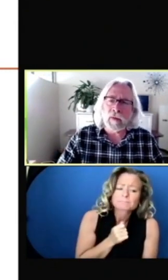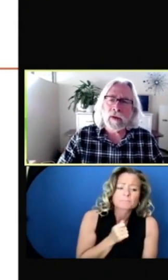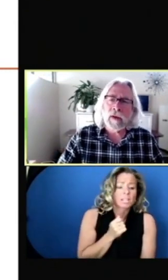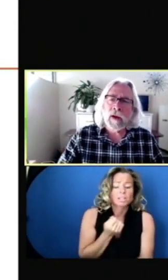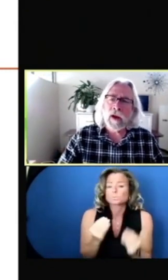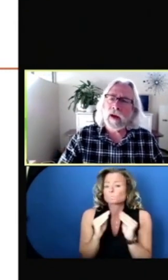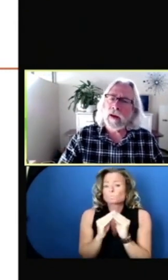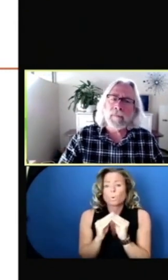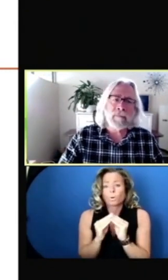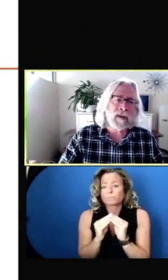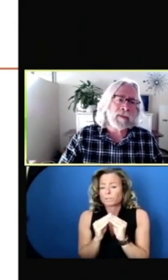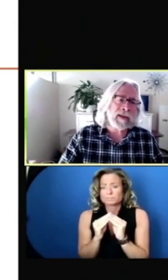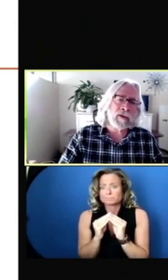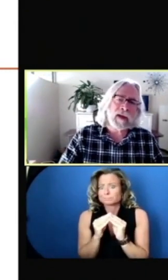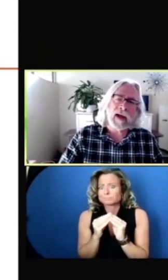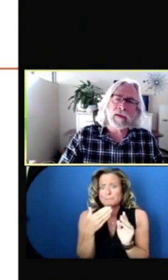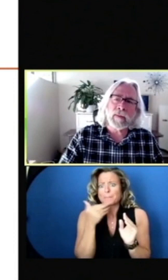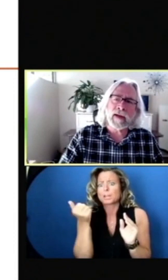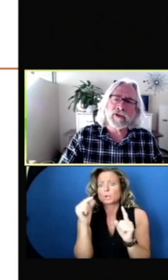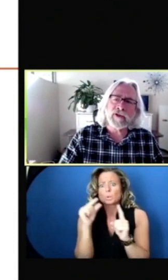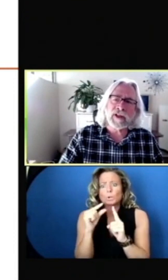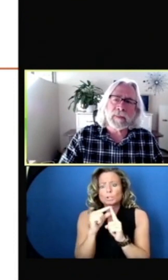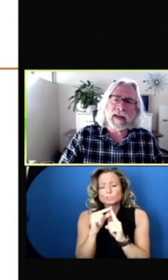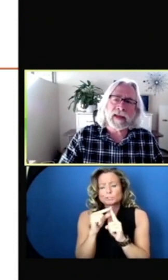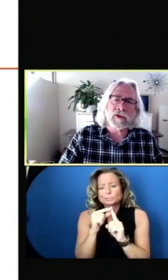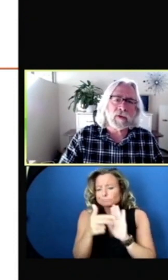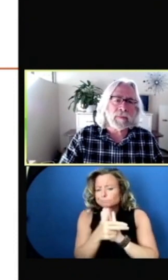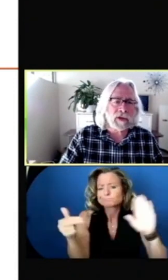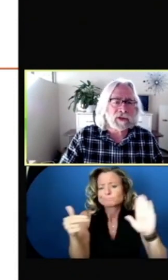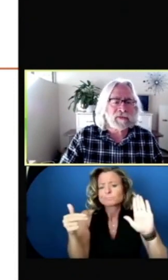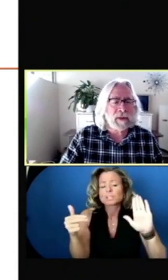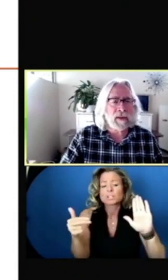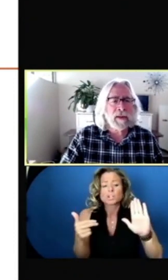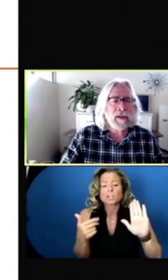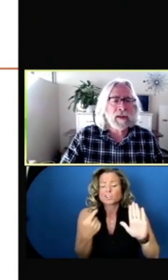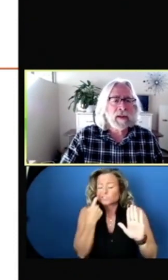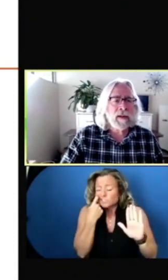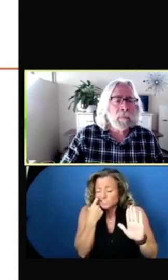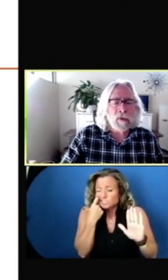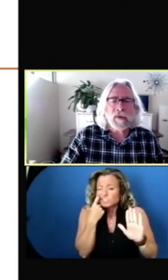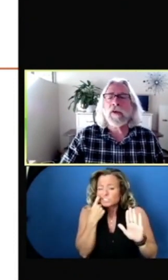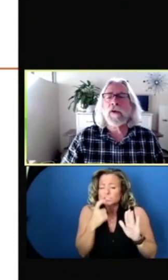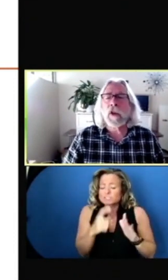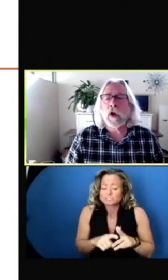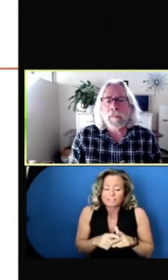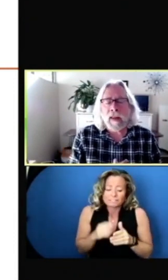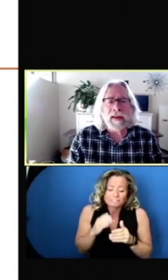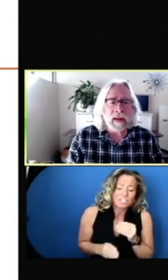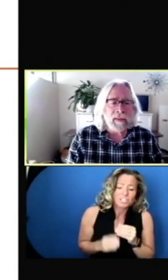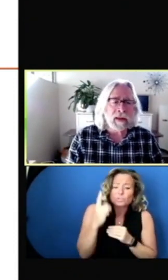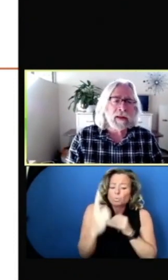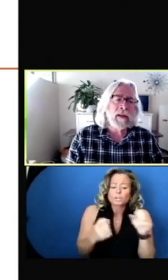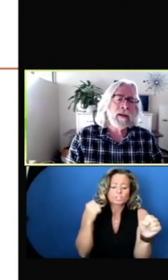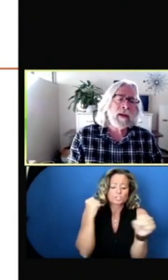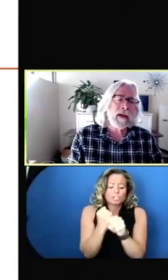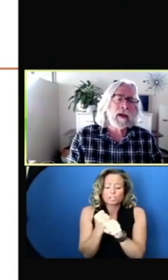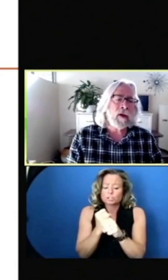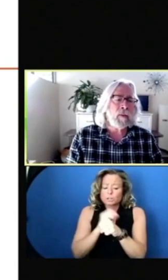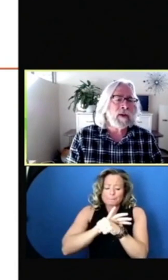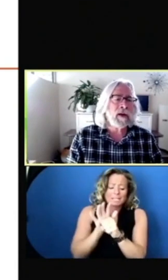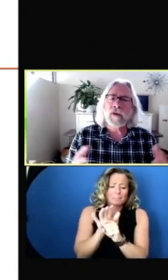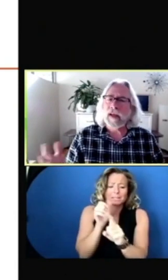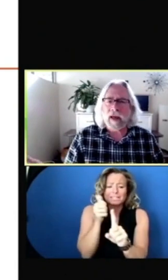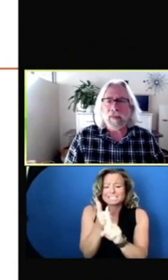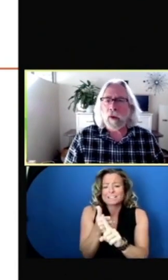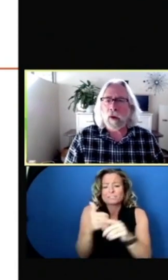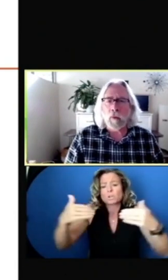right now. If we look at, we are just beginning to emerge from a more than year-long pandemic.